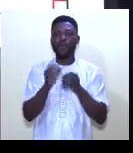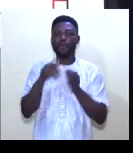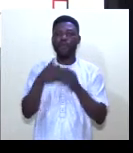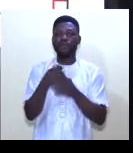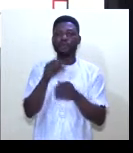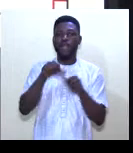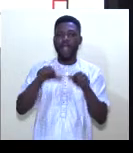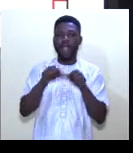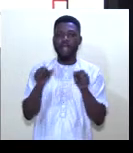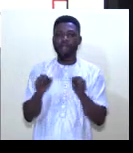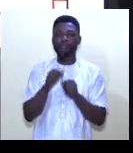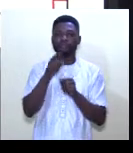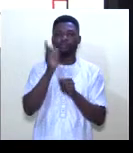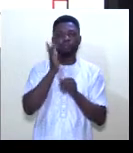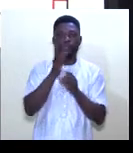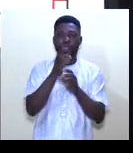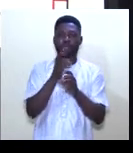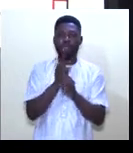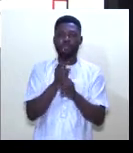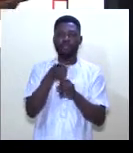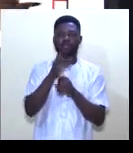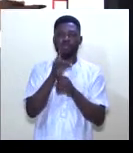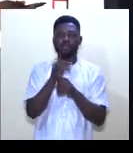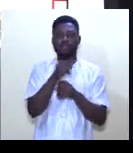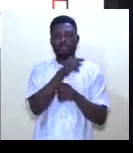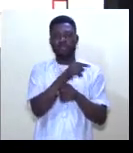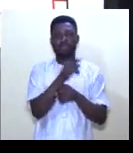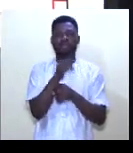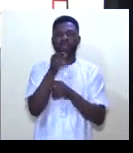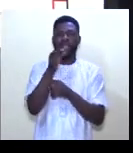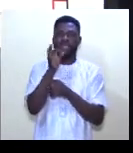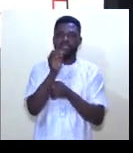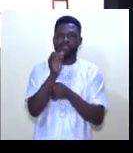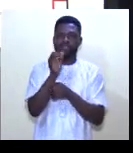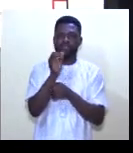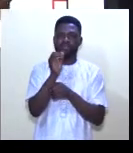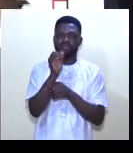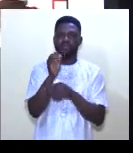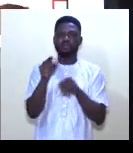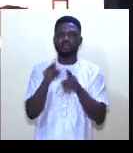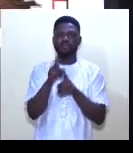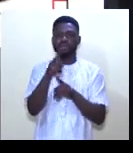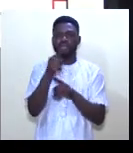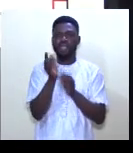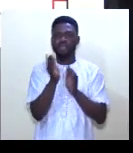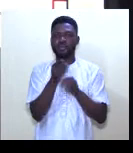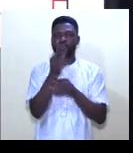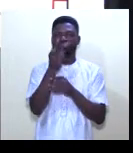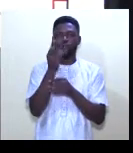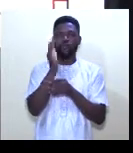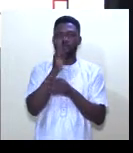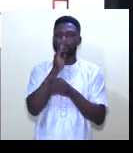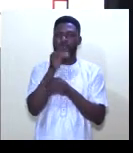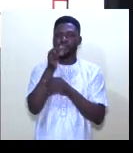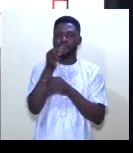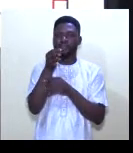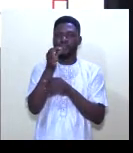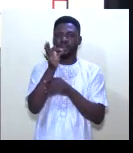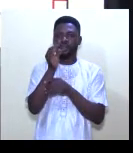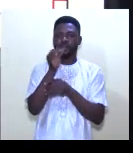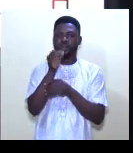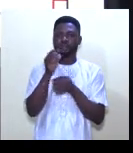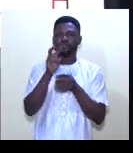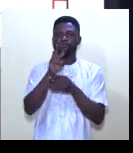when you add up all the angles, you get 180. But this one is already 90. You remember that the box always means 90. So the remaining 2 will be